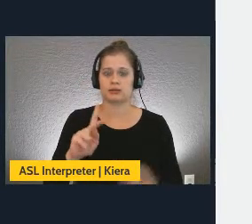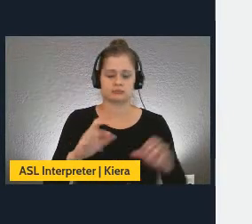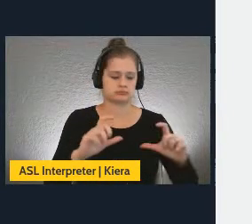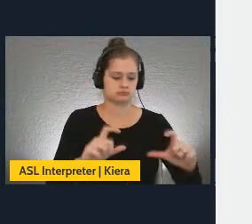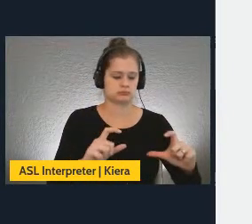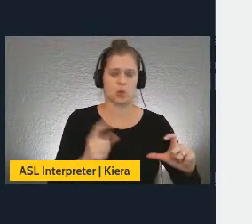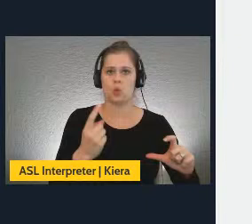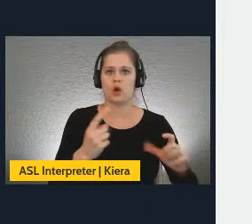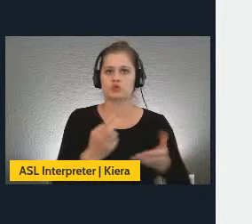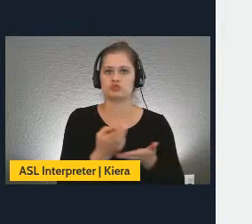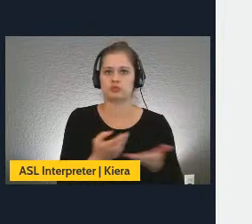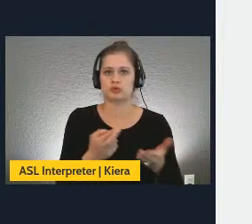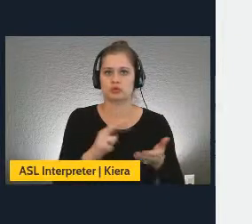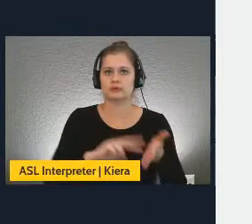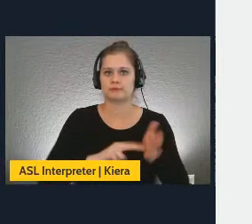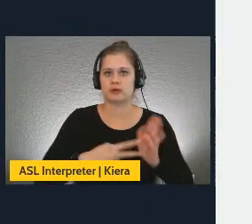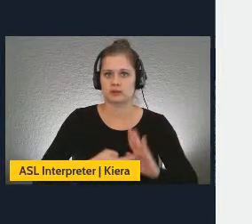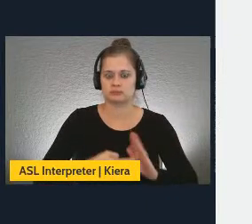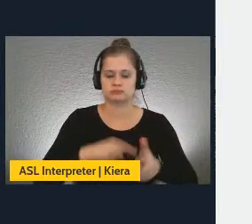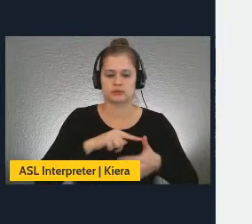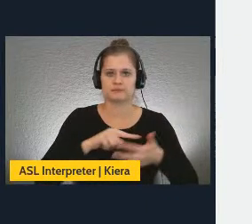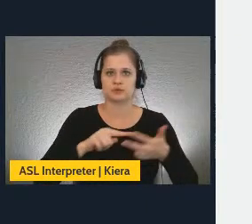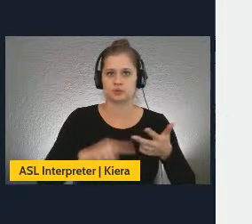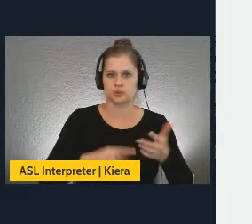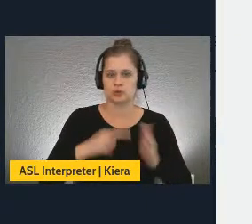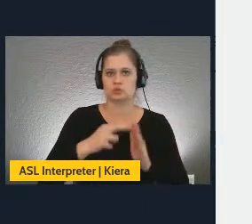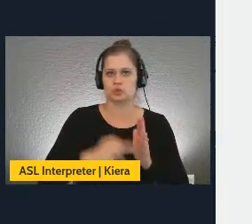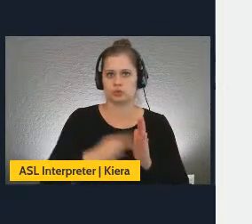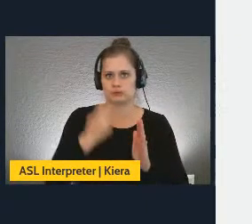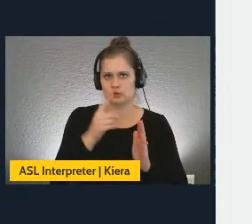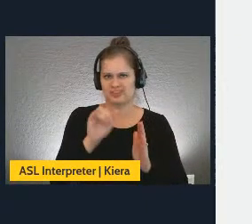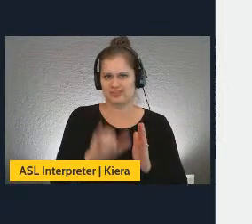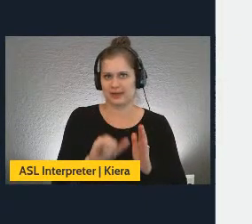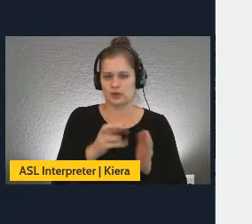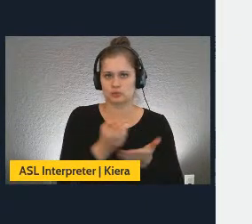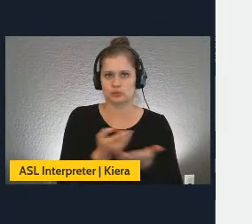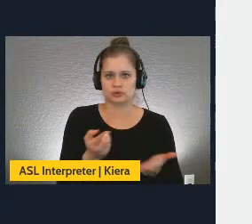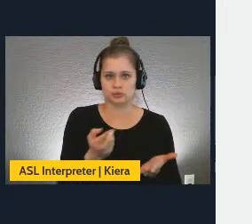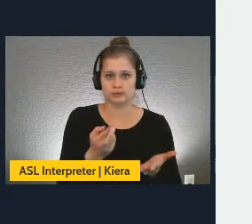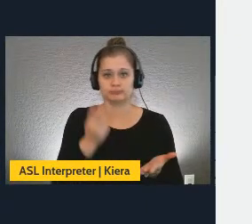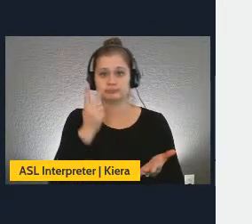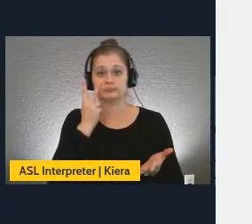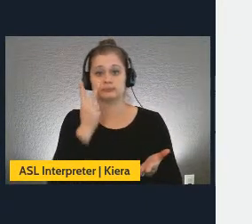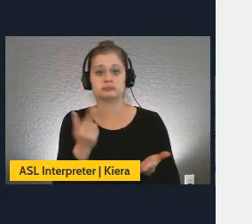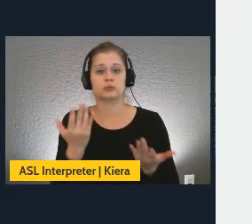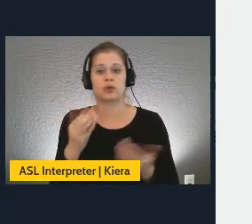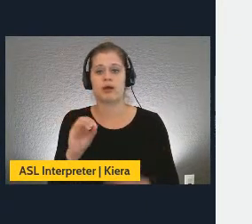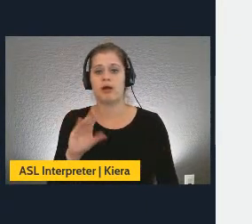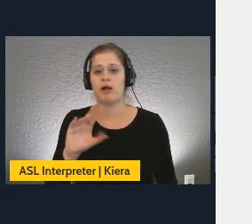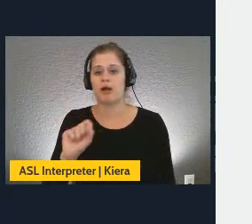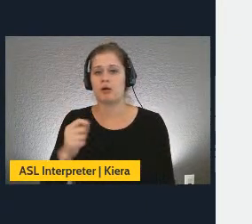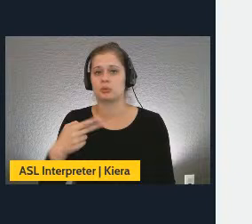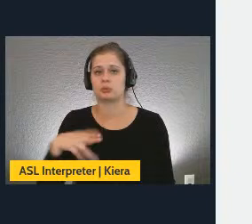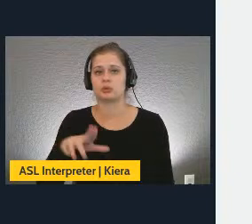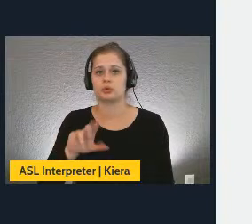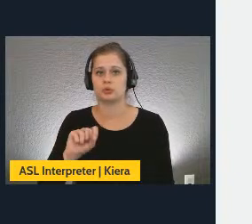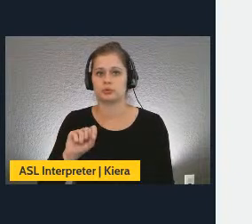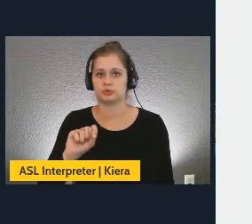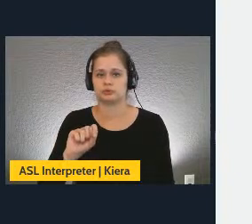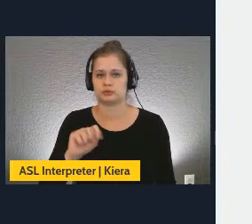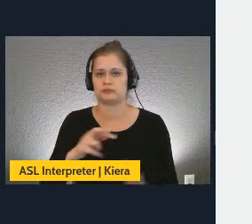and there were 3 relevant rules for that resource. So we can see the output of those relevant rules for that